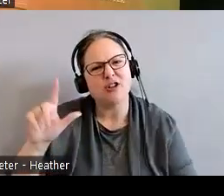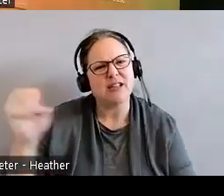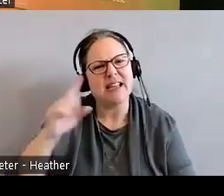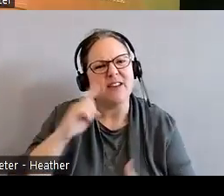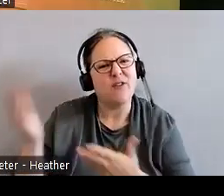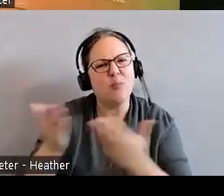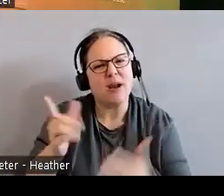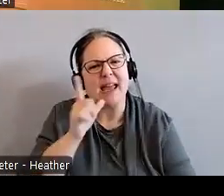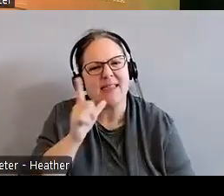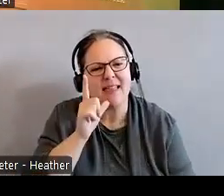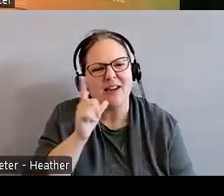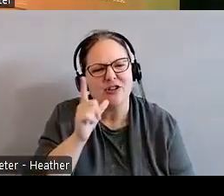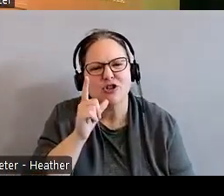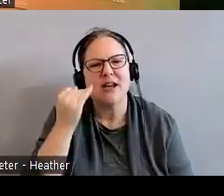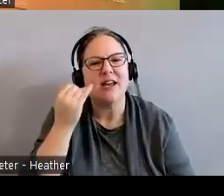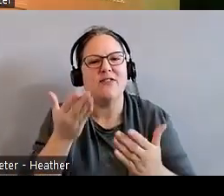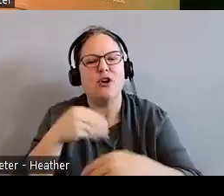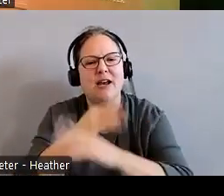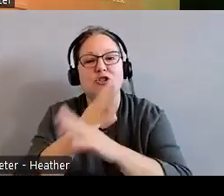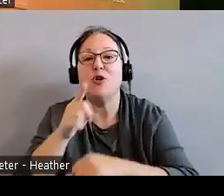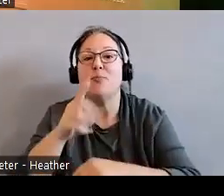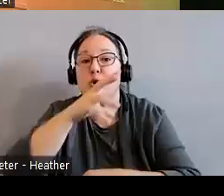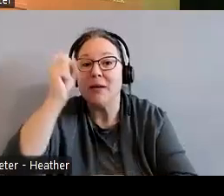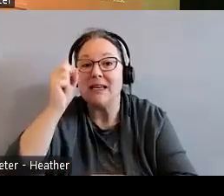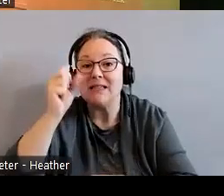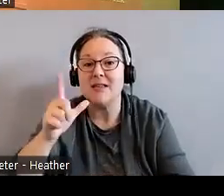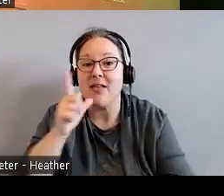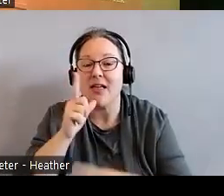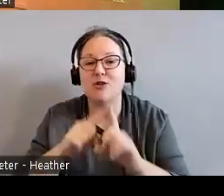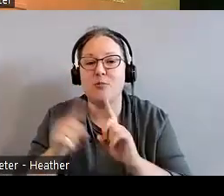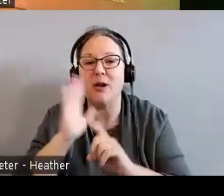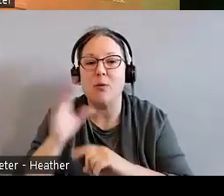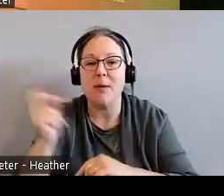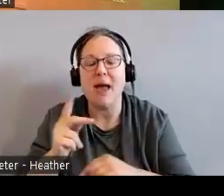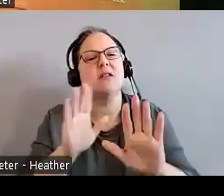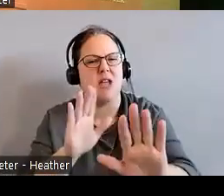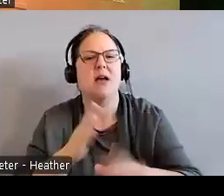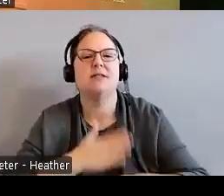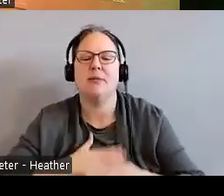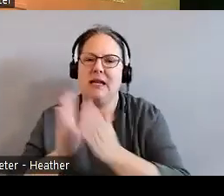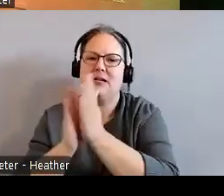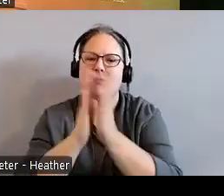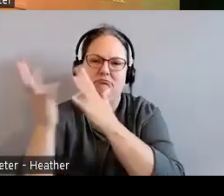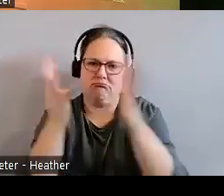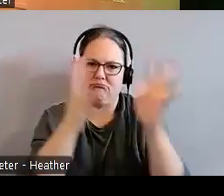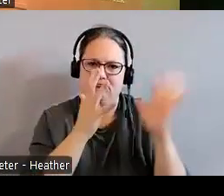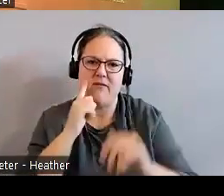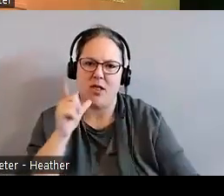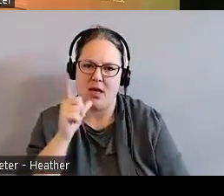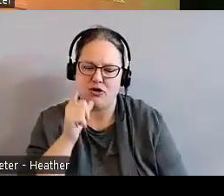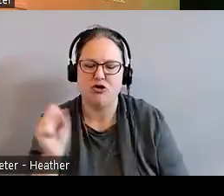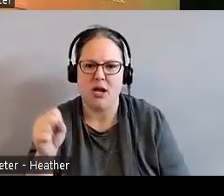are attending by Zoom, you have missed out, but it will be back. And for those of you who, yeah, please a round of applause for that.